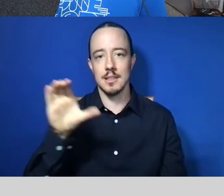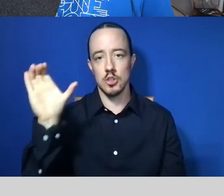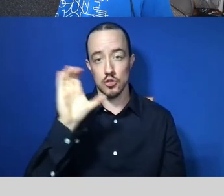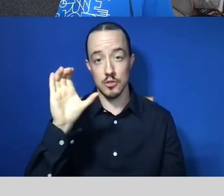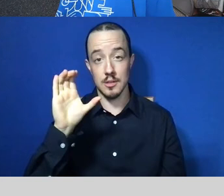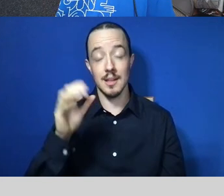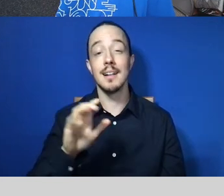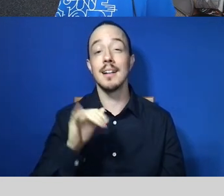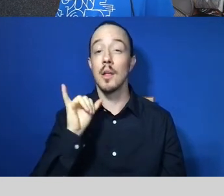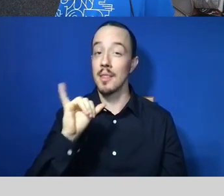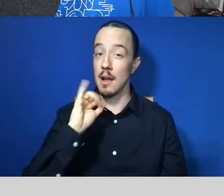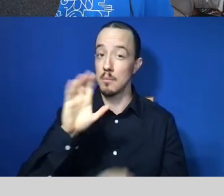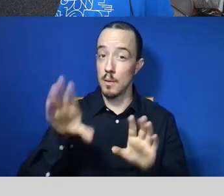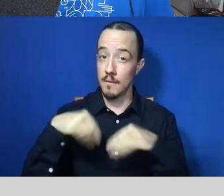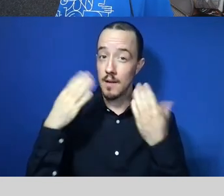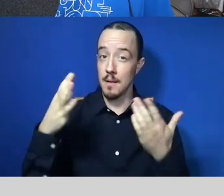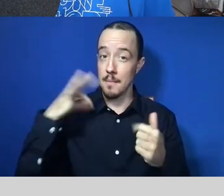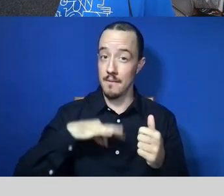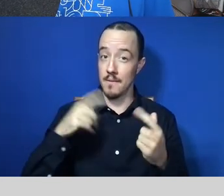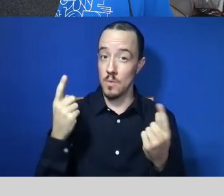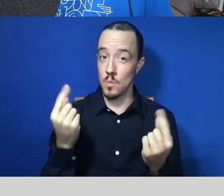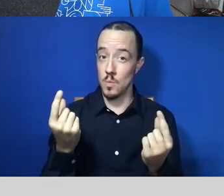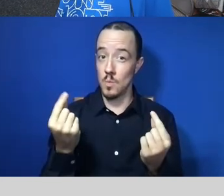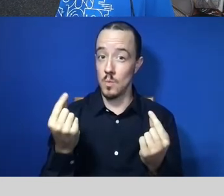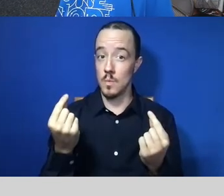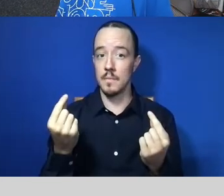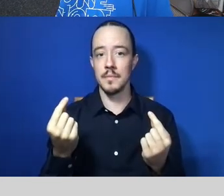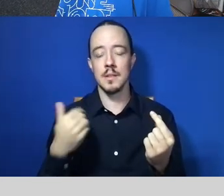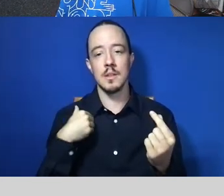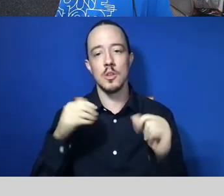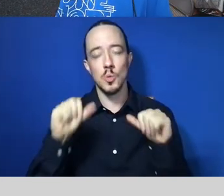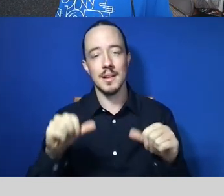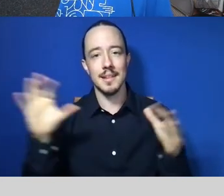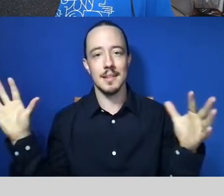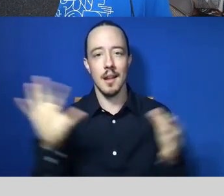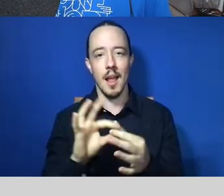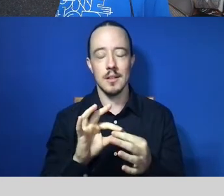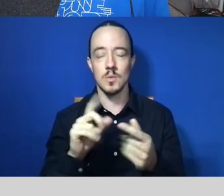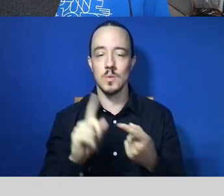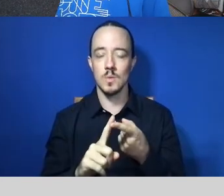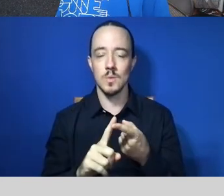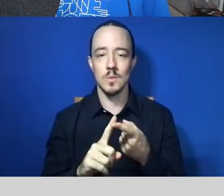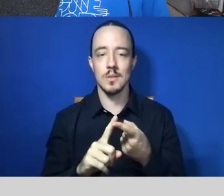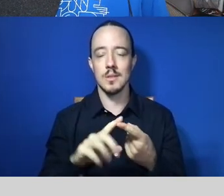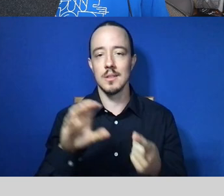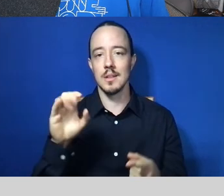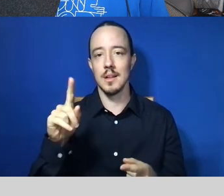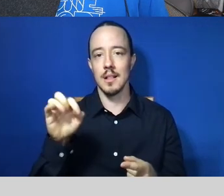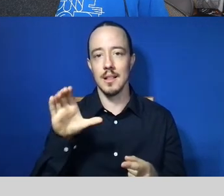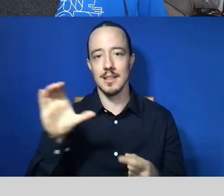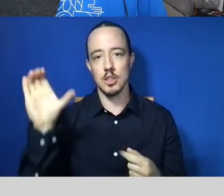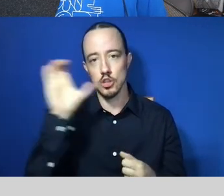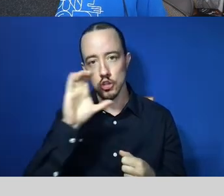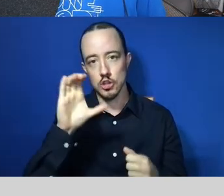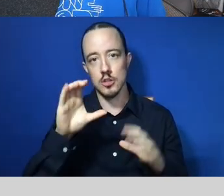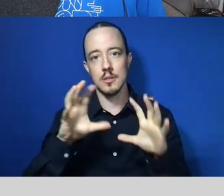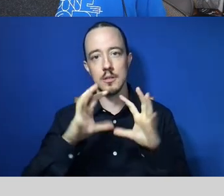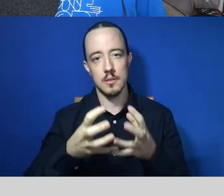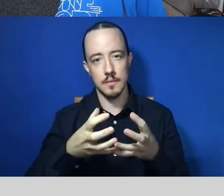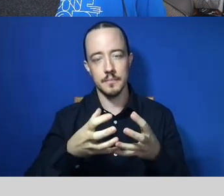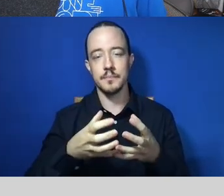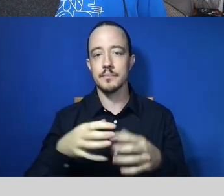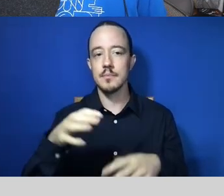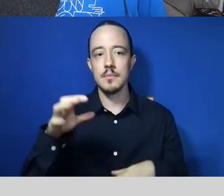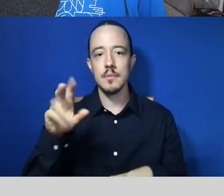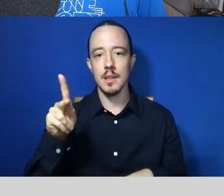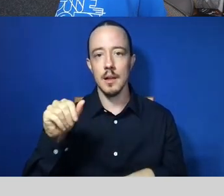Elasticsearch, which also gives us the added benefit of being able to connect to an